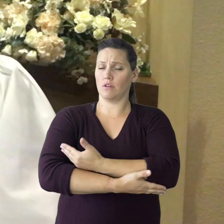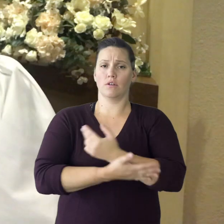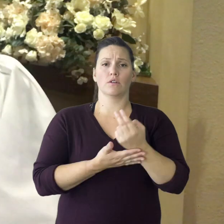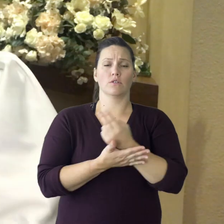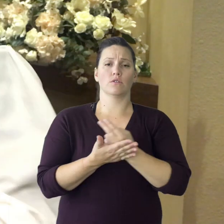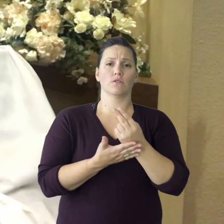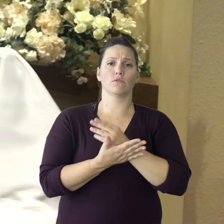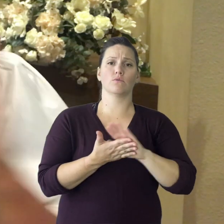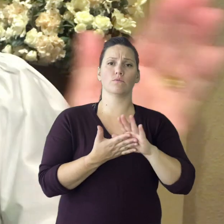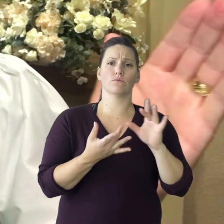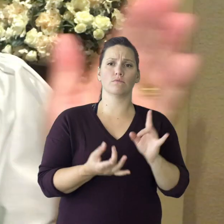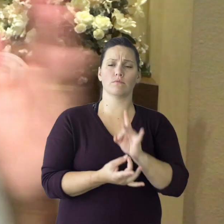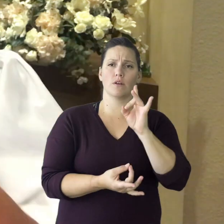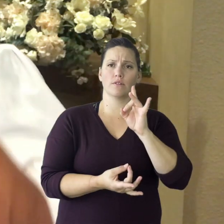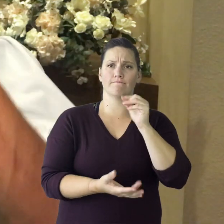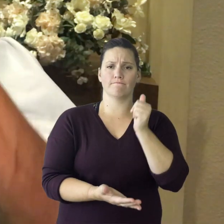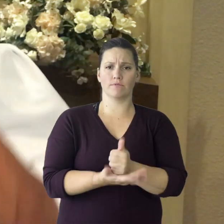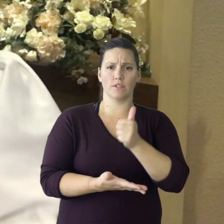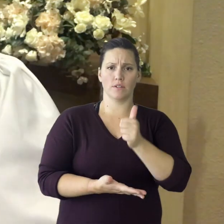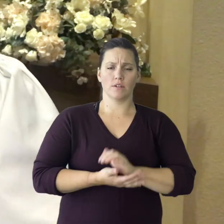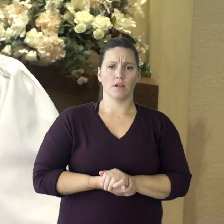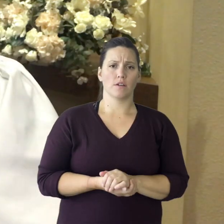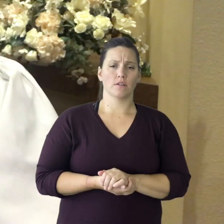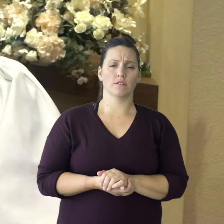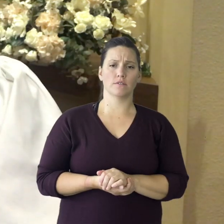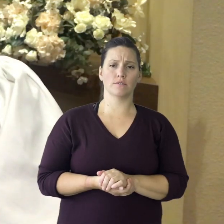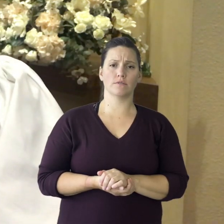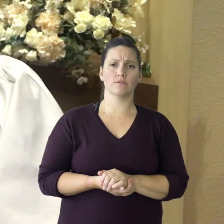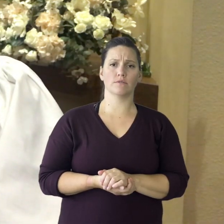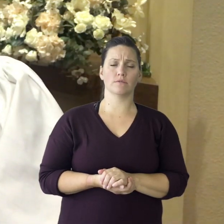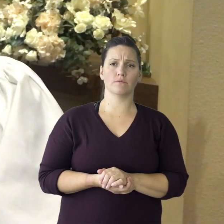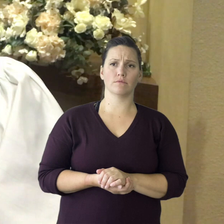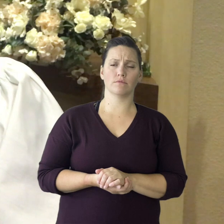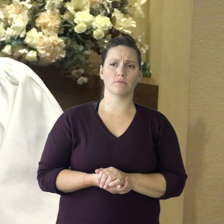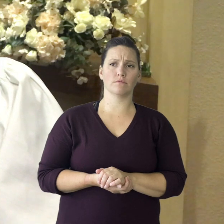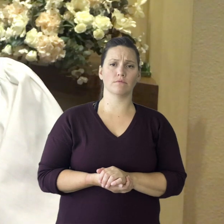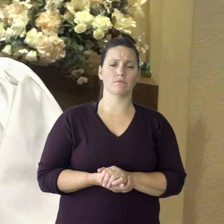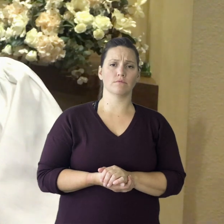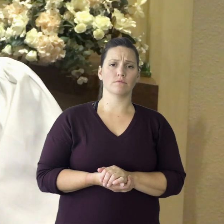name of the Father, and of the Son, and of the Holy Spirit. Amen.